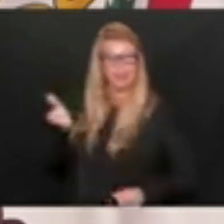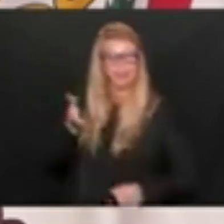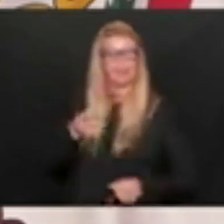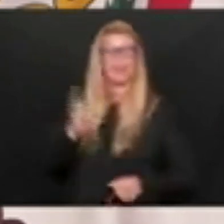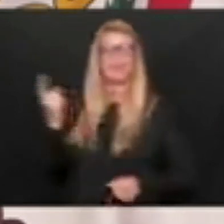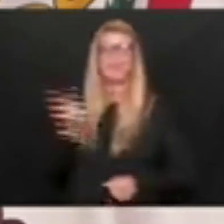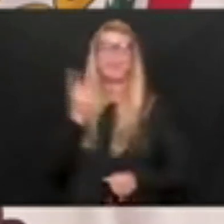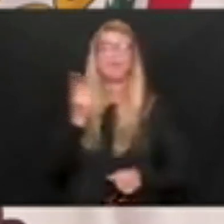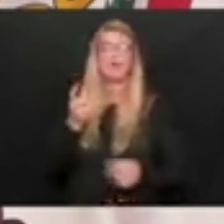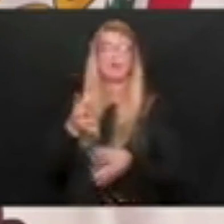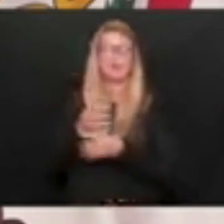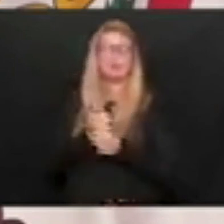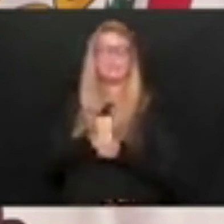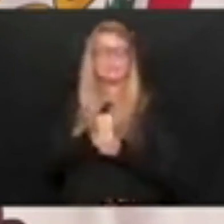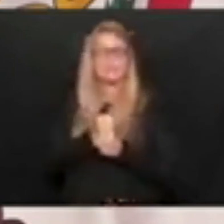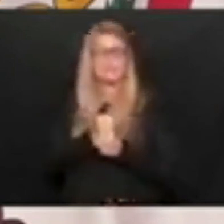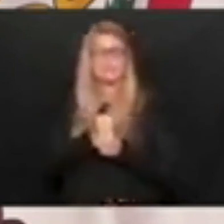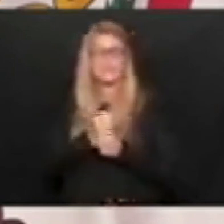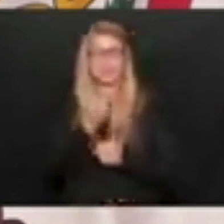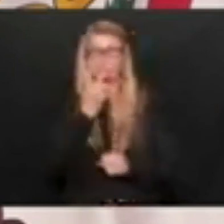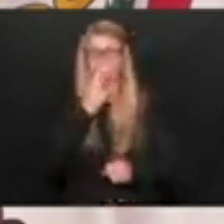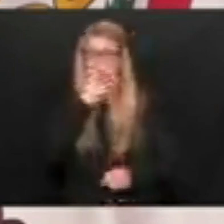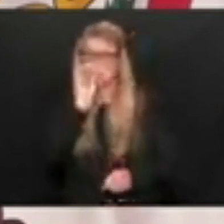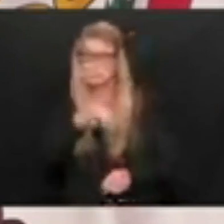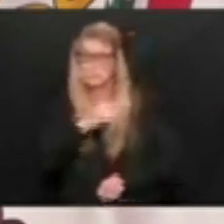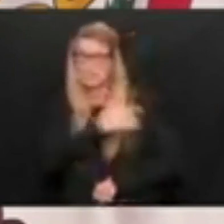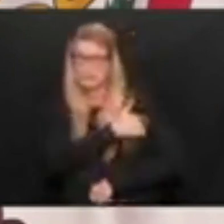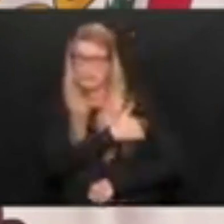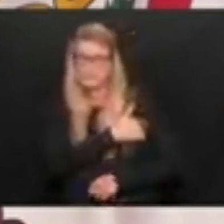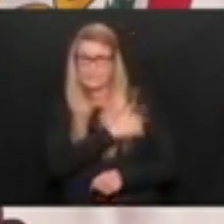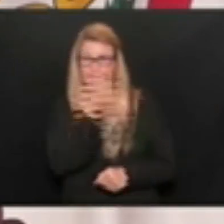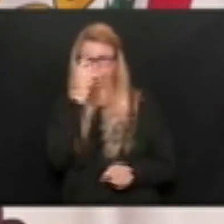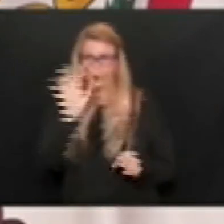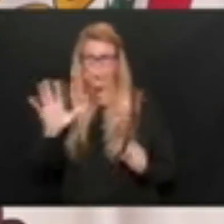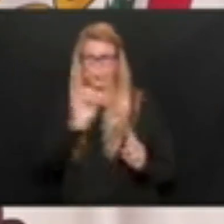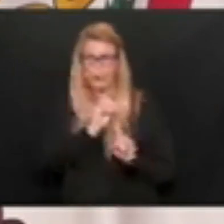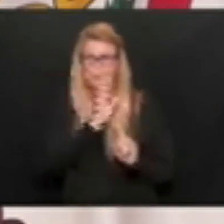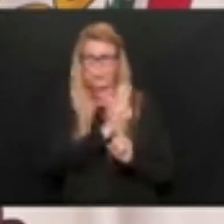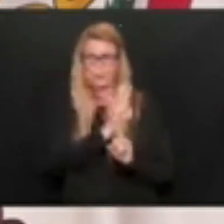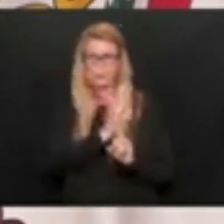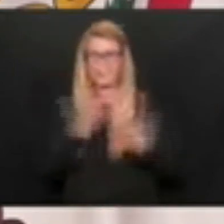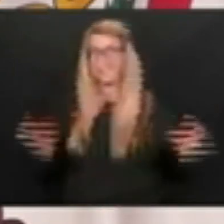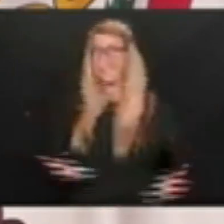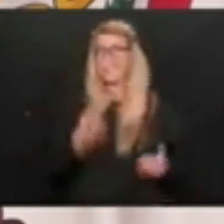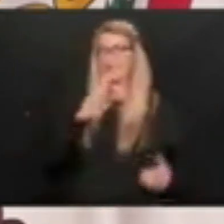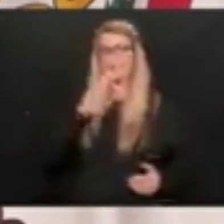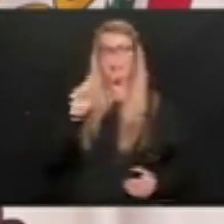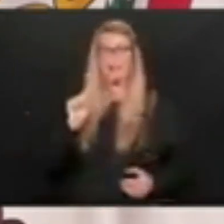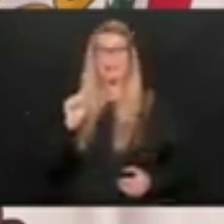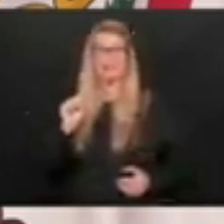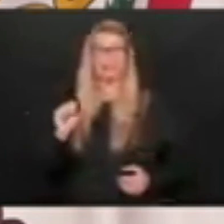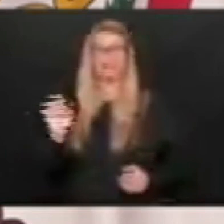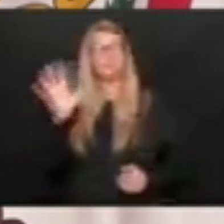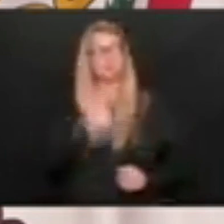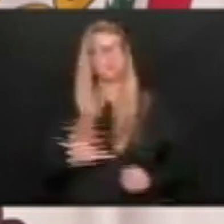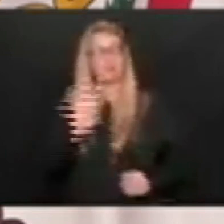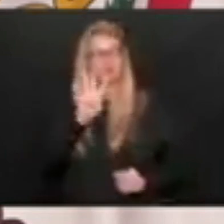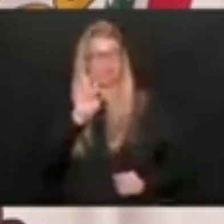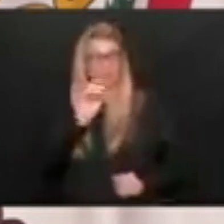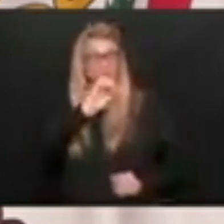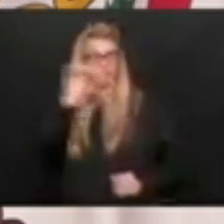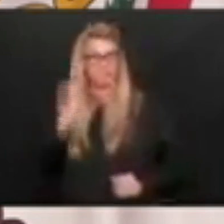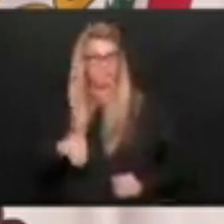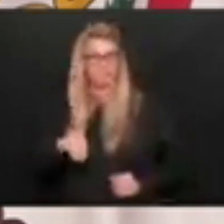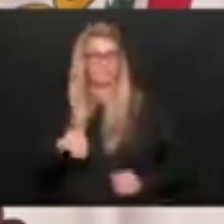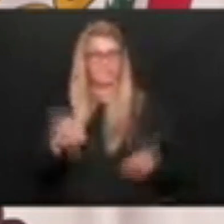received 2% of their population has been vaccinated. And I know in the U.S. we're approaching 40%. And